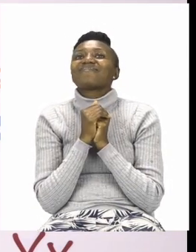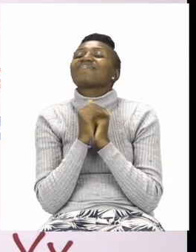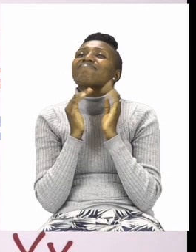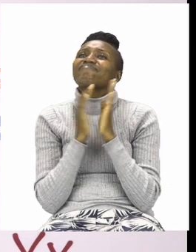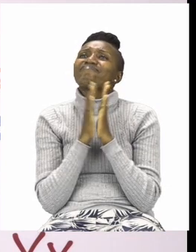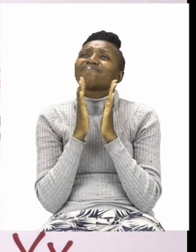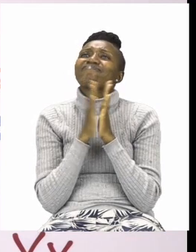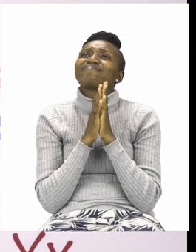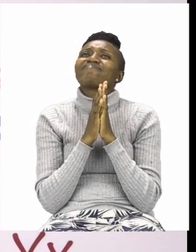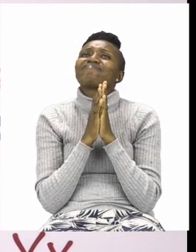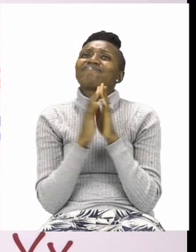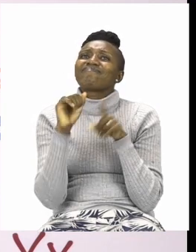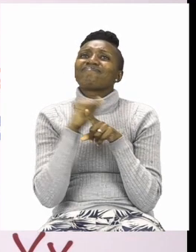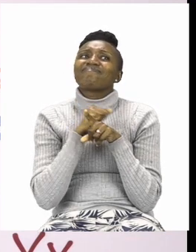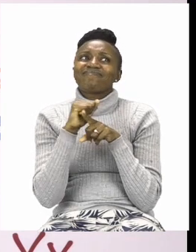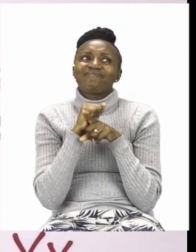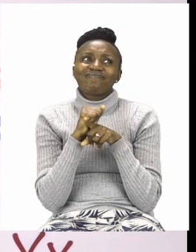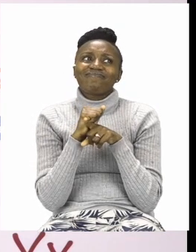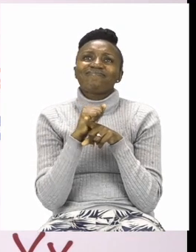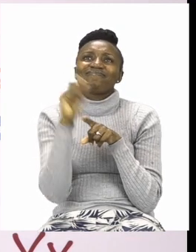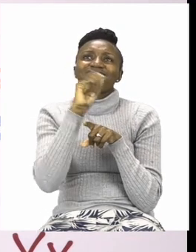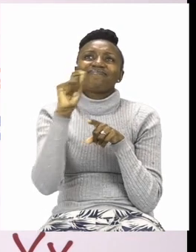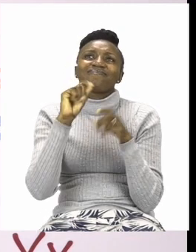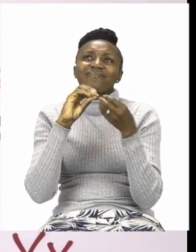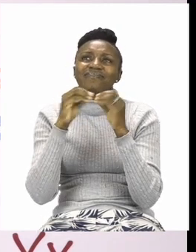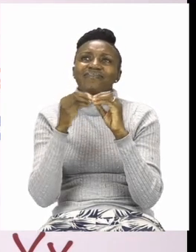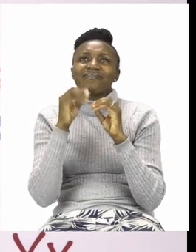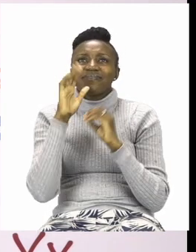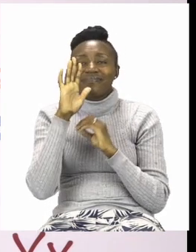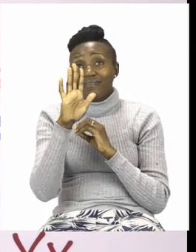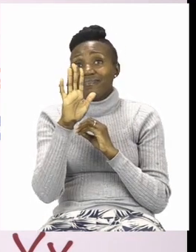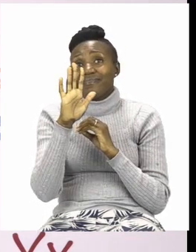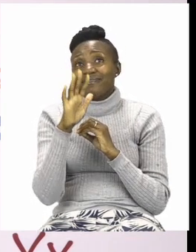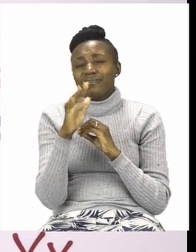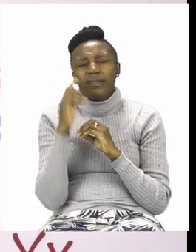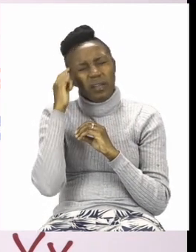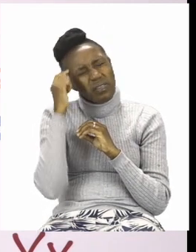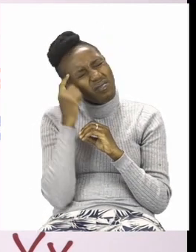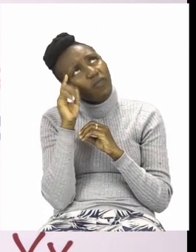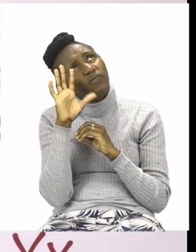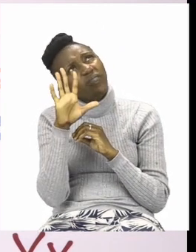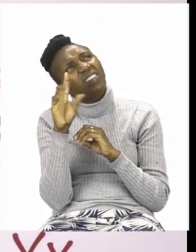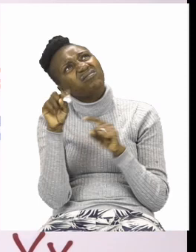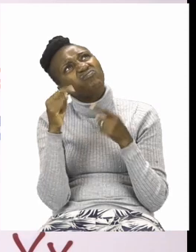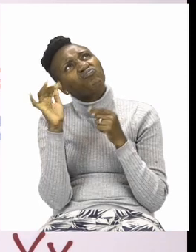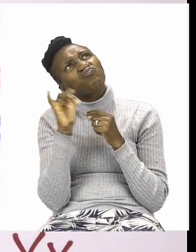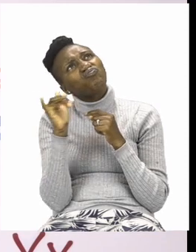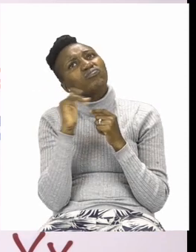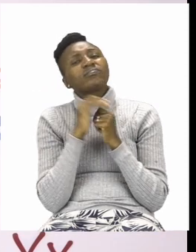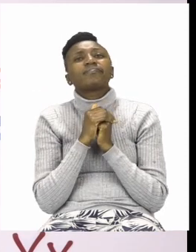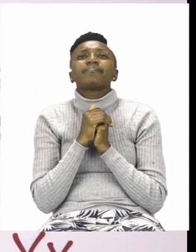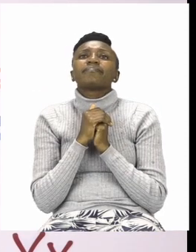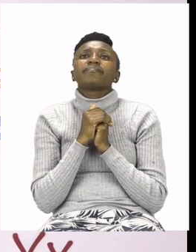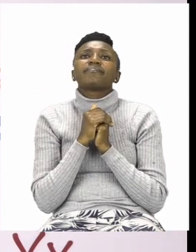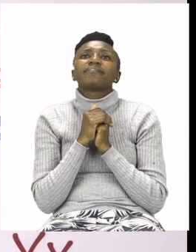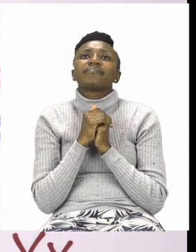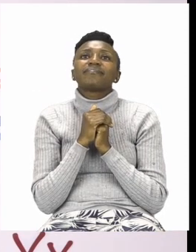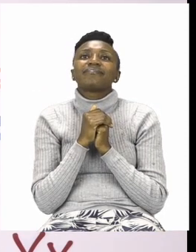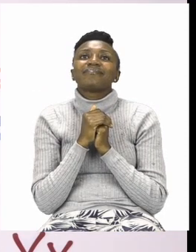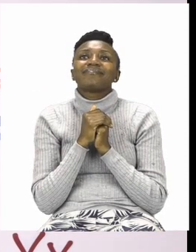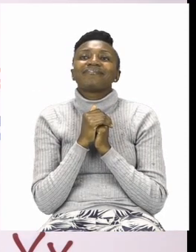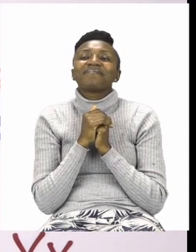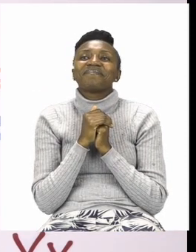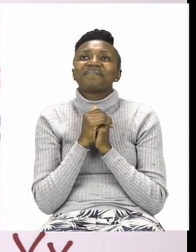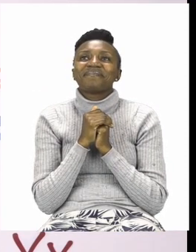practicing tracing the number 5. And what else can you think that comes in 5s? You should tell me next time we see